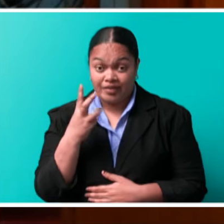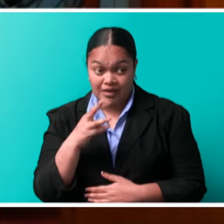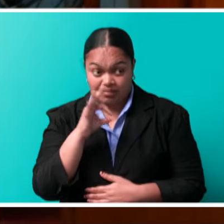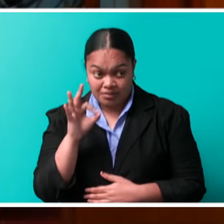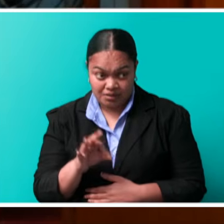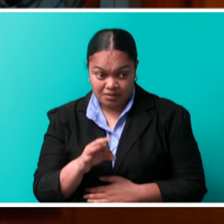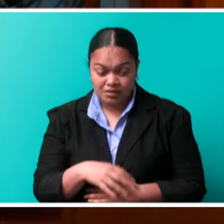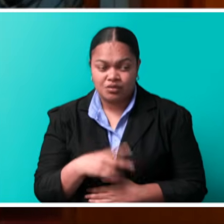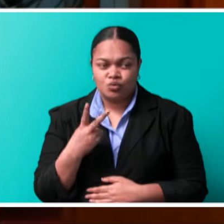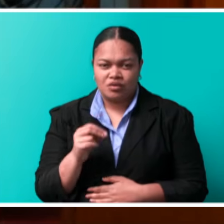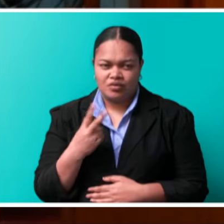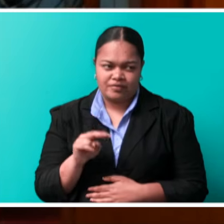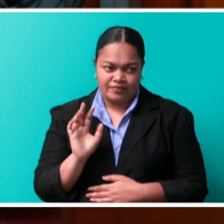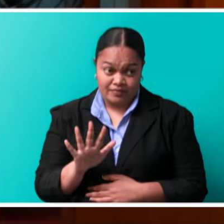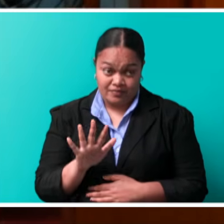2021.